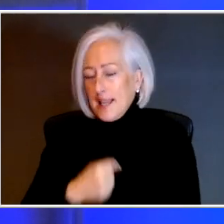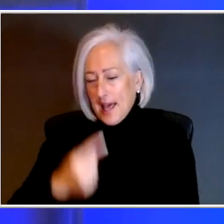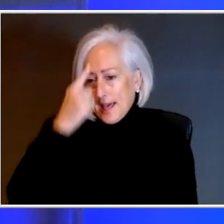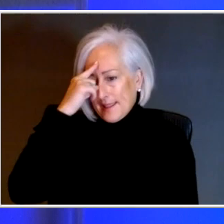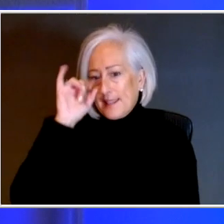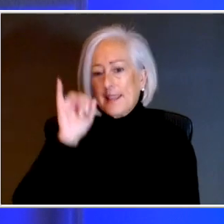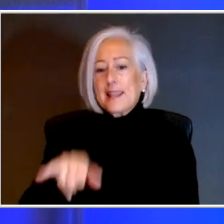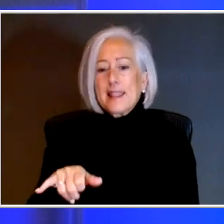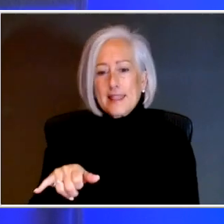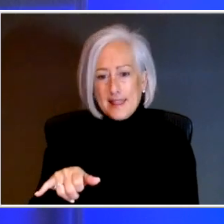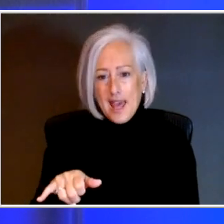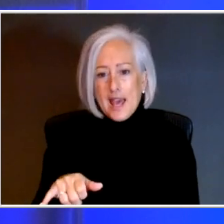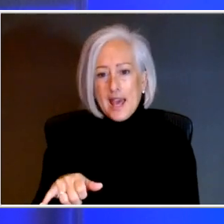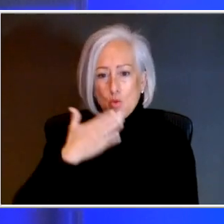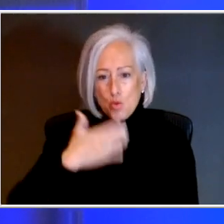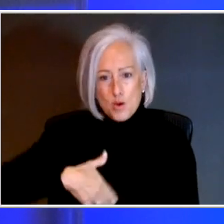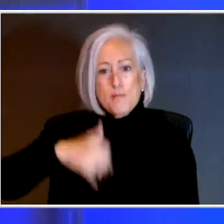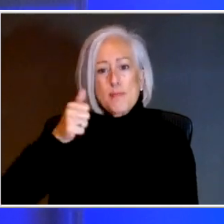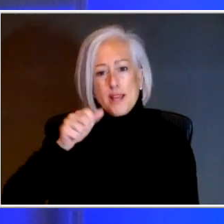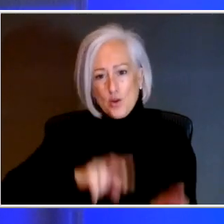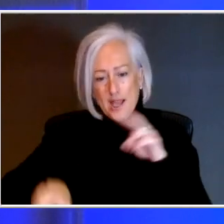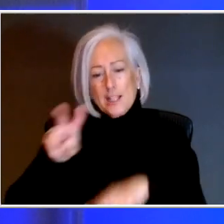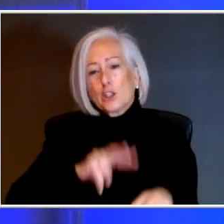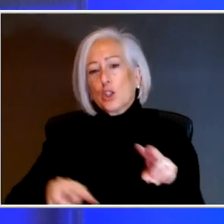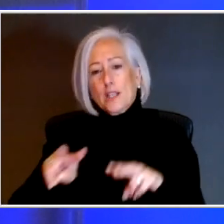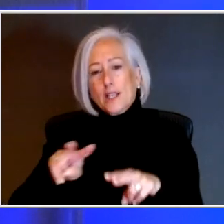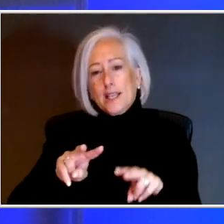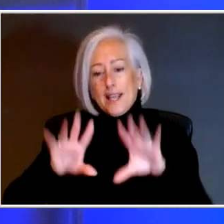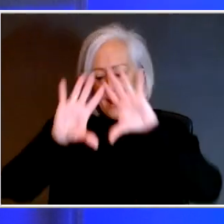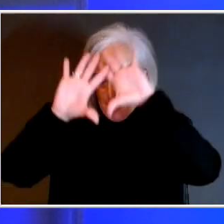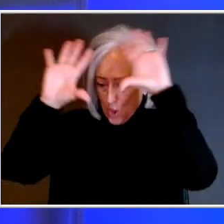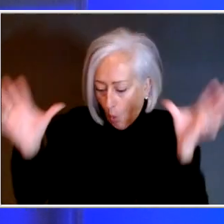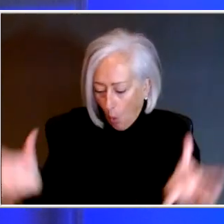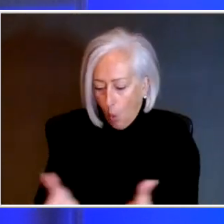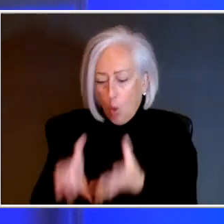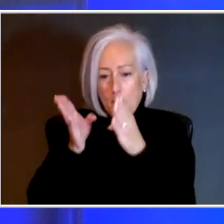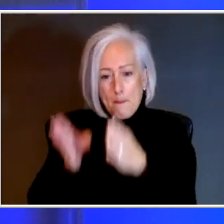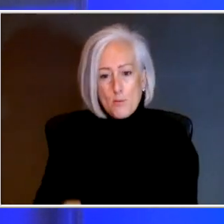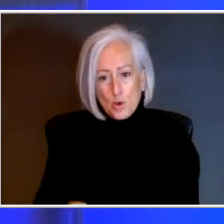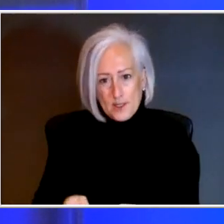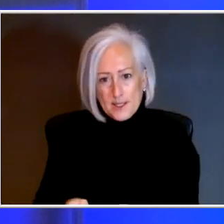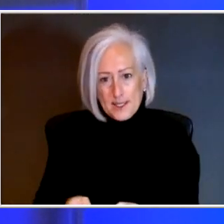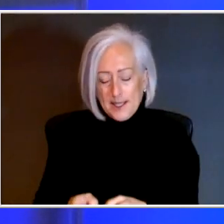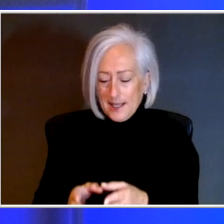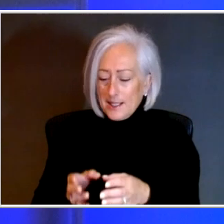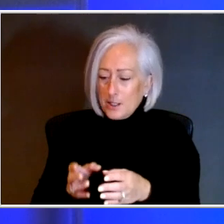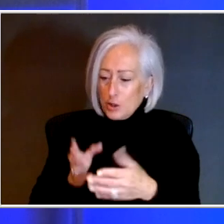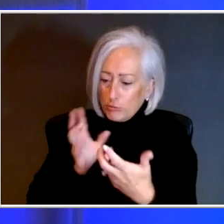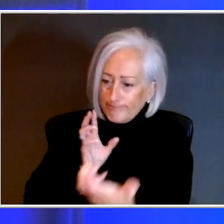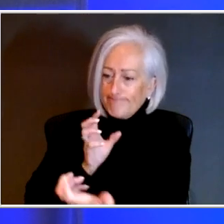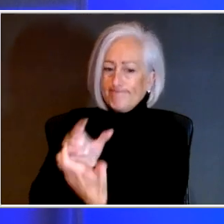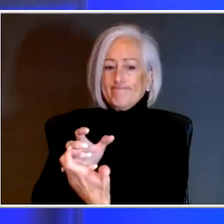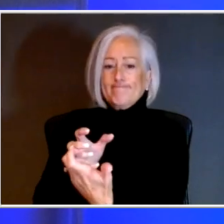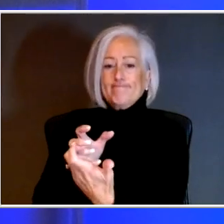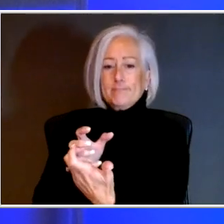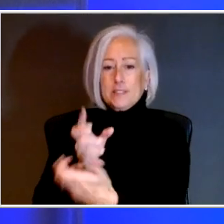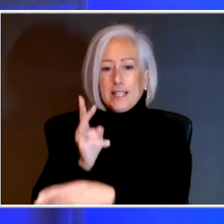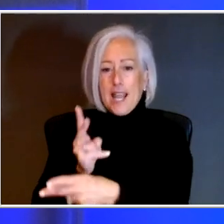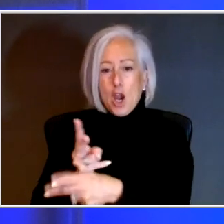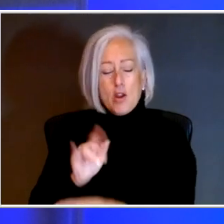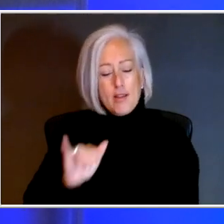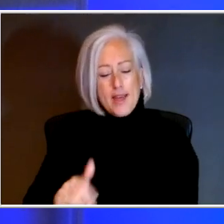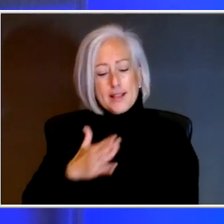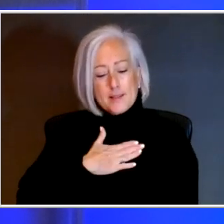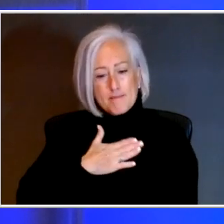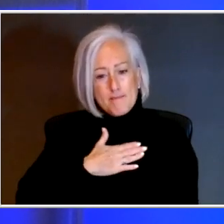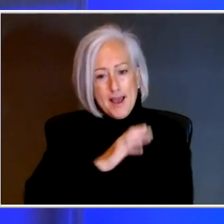a lot better at looking at the whole person and individualizing care. That's what we believe in our clinic, and I think that's where the